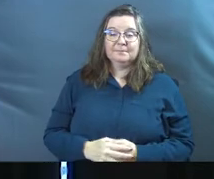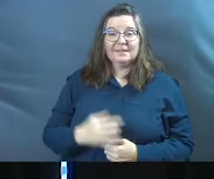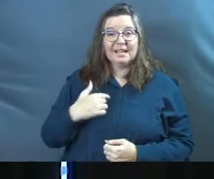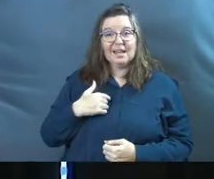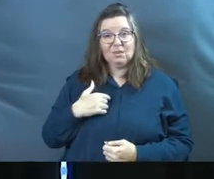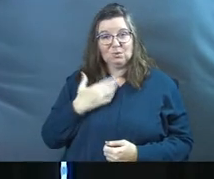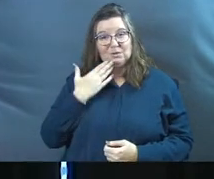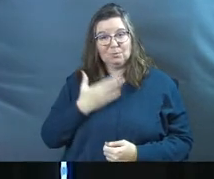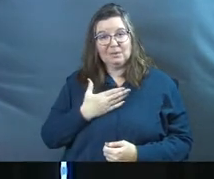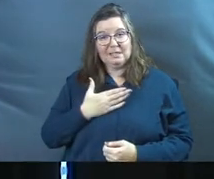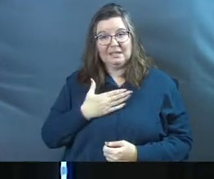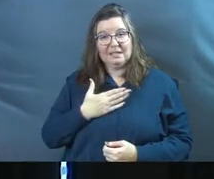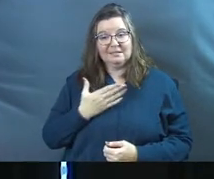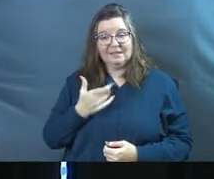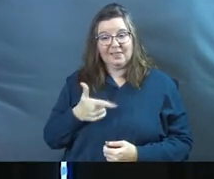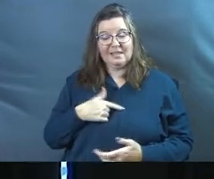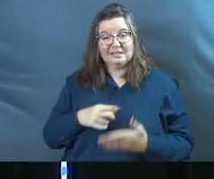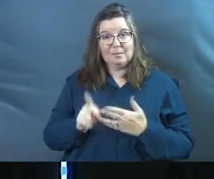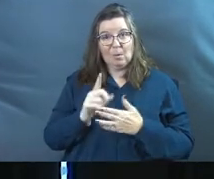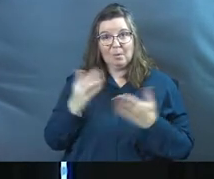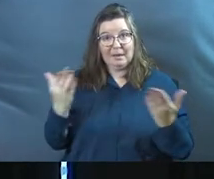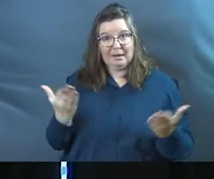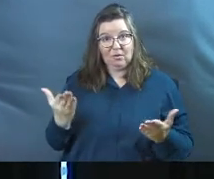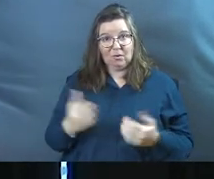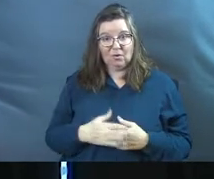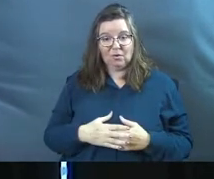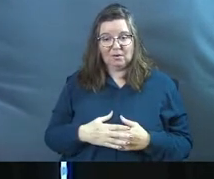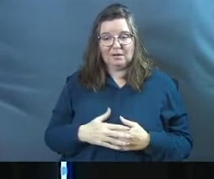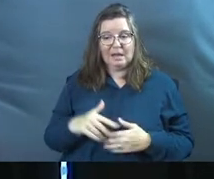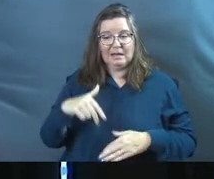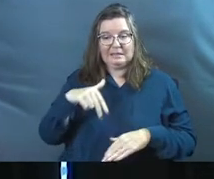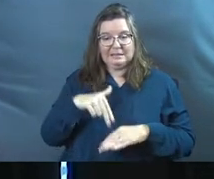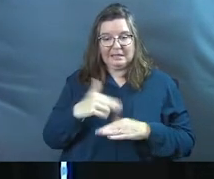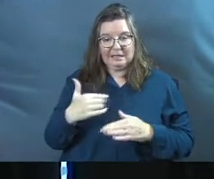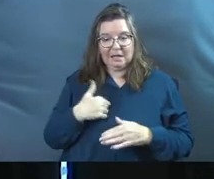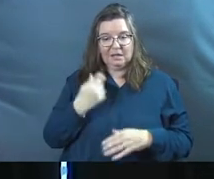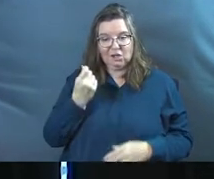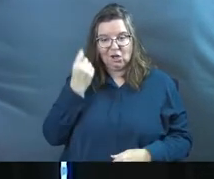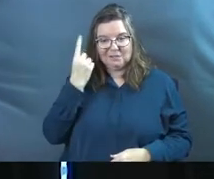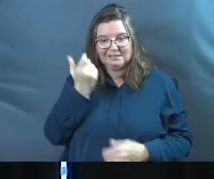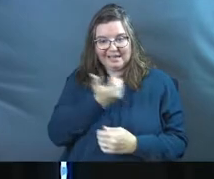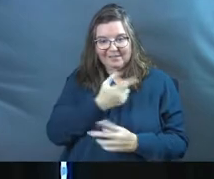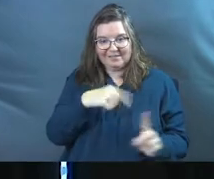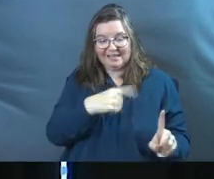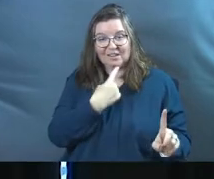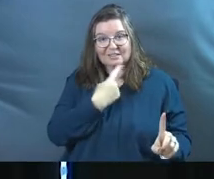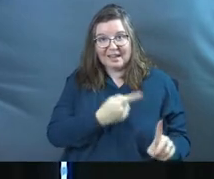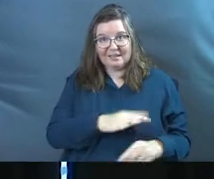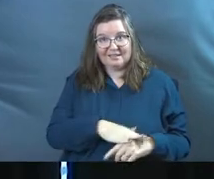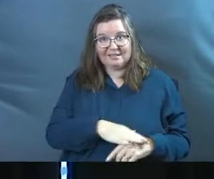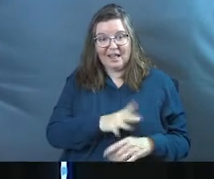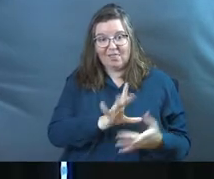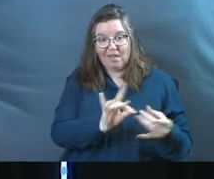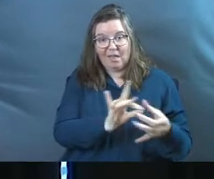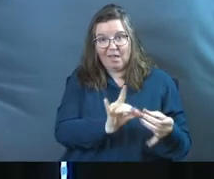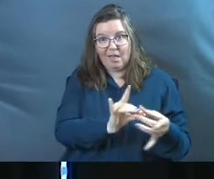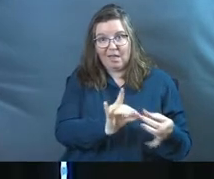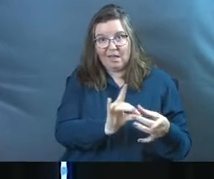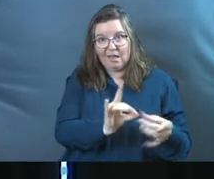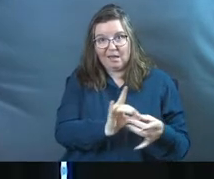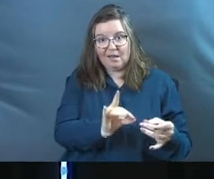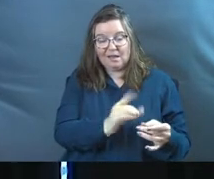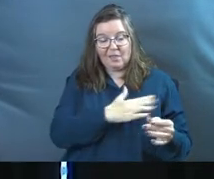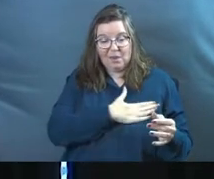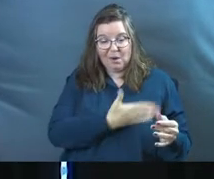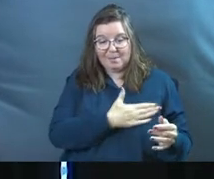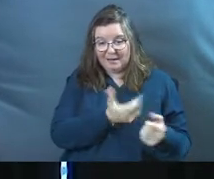Can you just appreciate the comedy of this moment right here? As he's standing here and he understands everything that they're saying and they're talking about him and they're